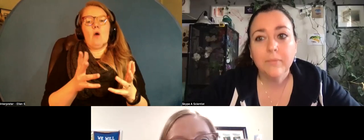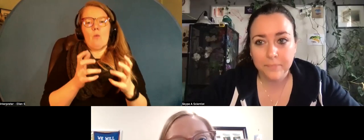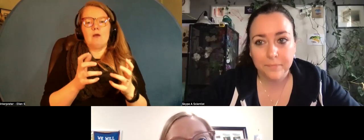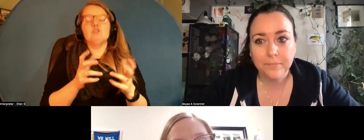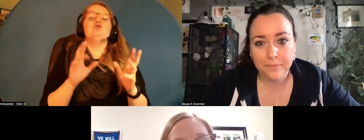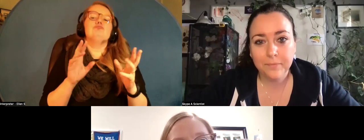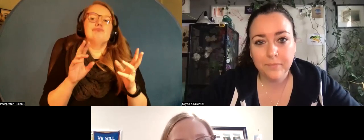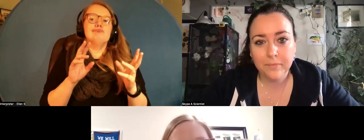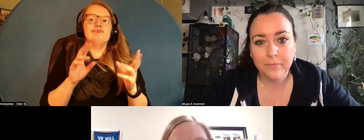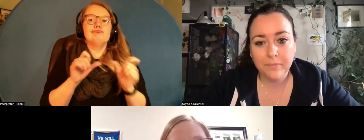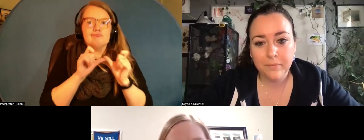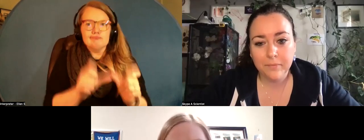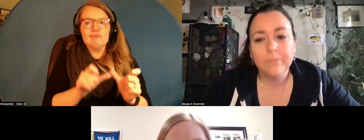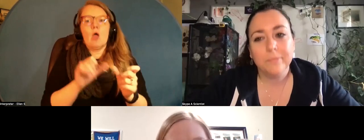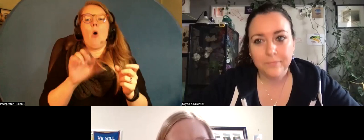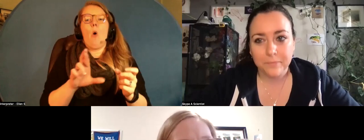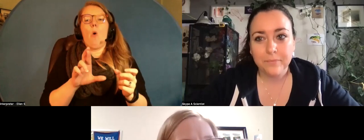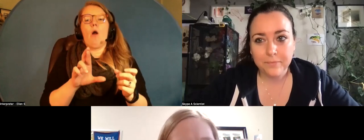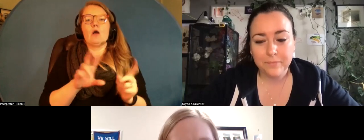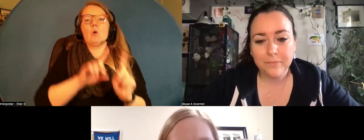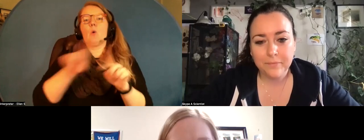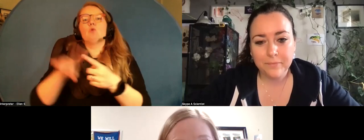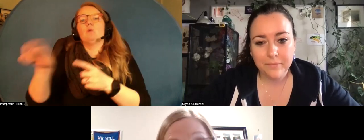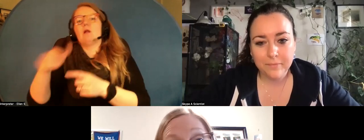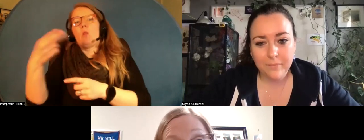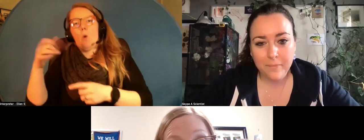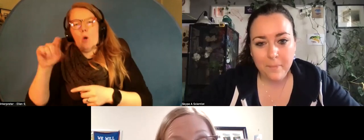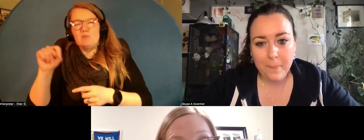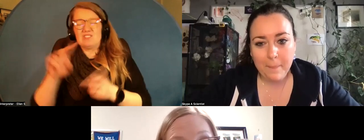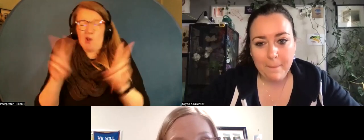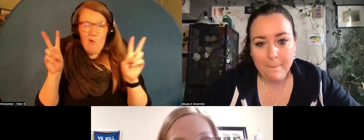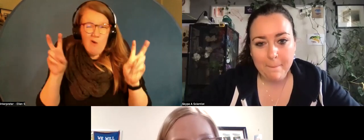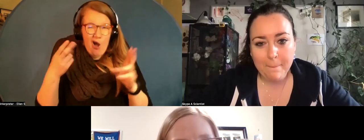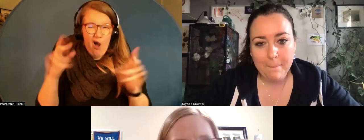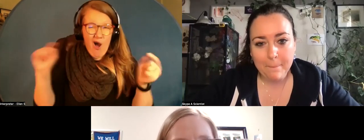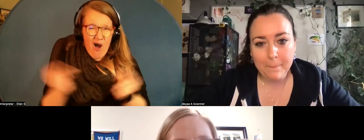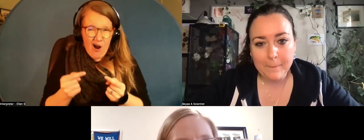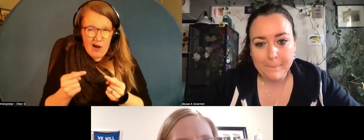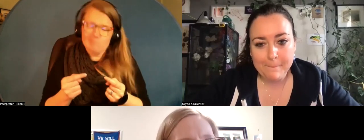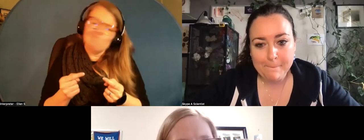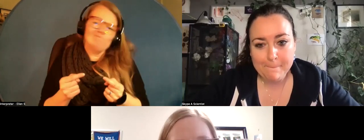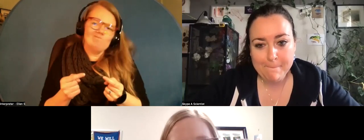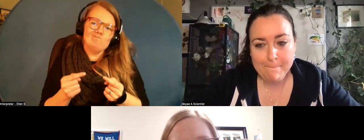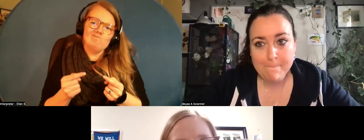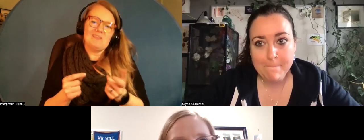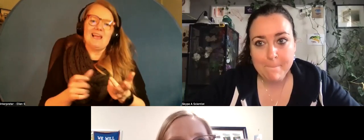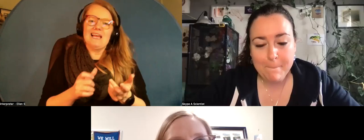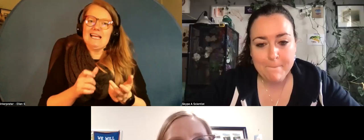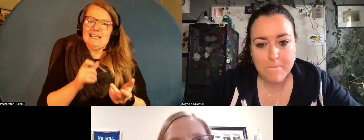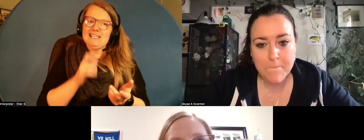harm is kind of on a spectrum. Some of the parasites, or most of the parasites I work on, we don't really